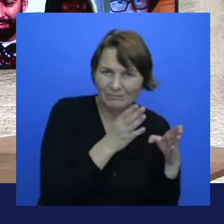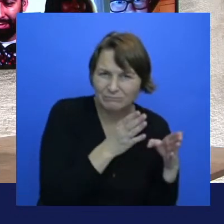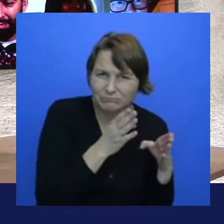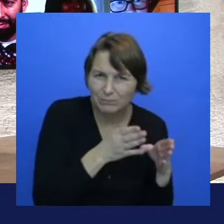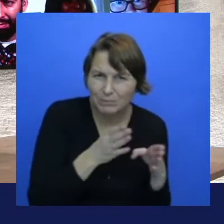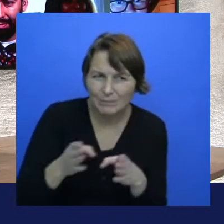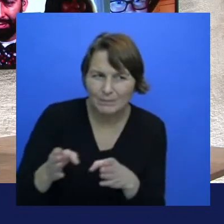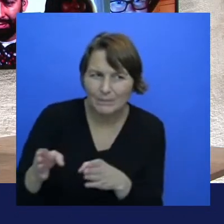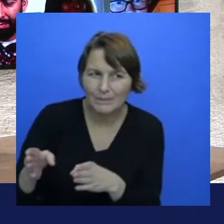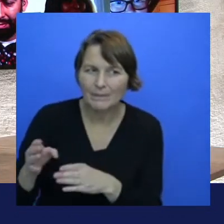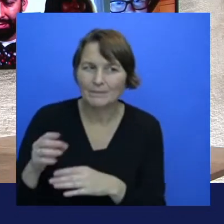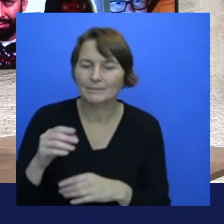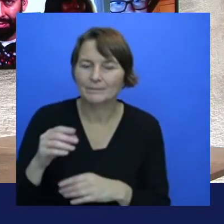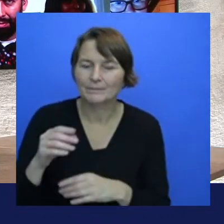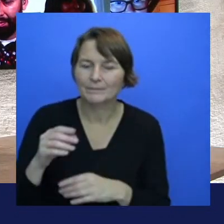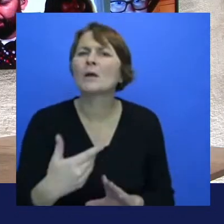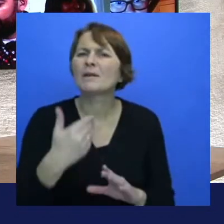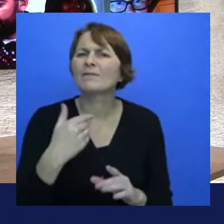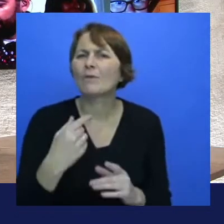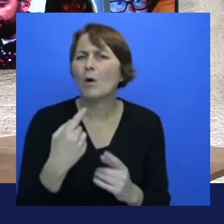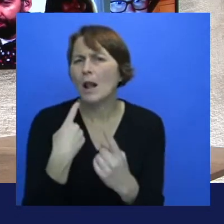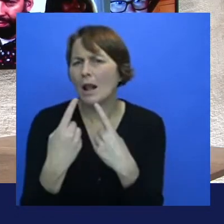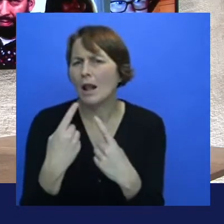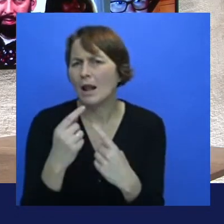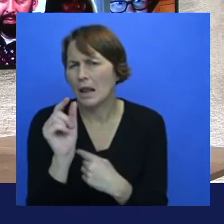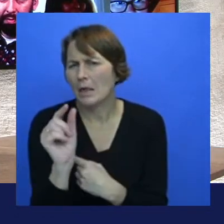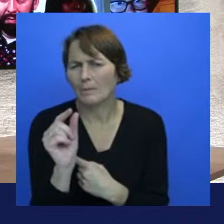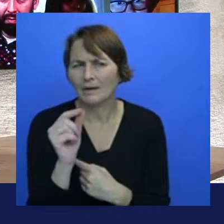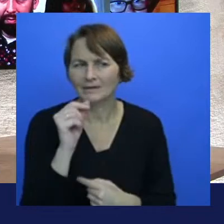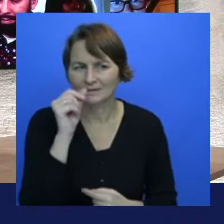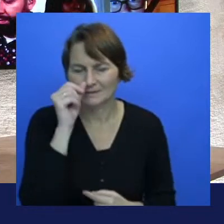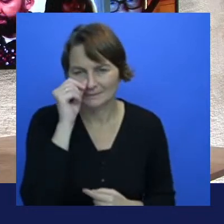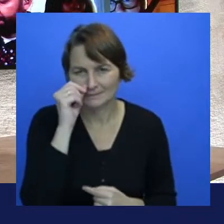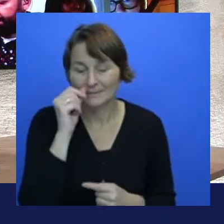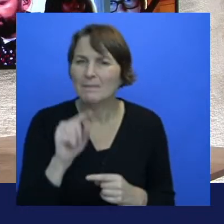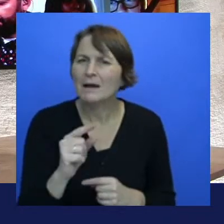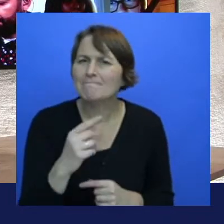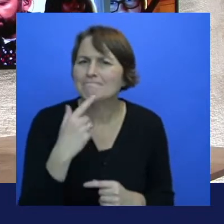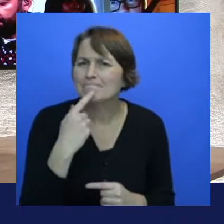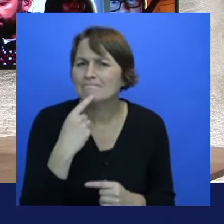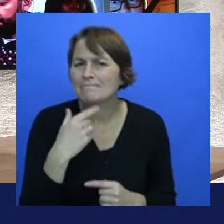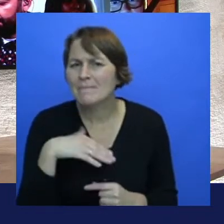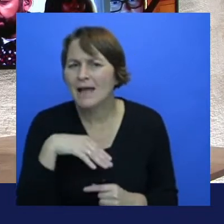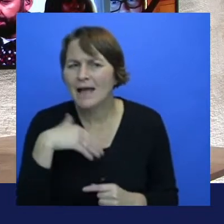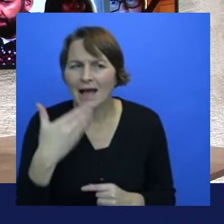it earlier this week, and I'm really curious about anomaly detection. So